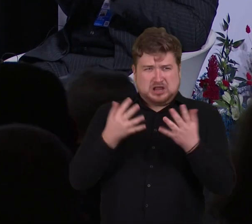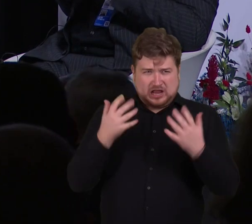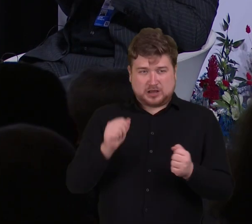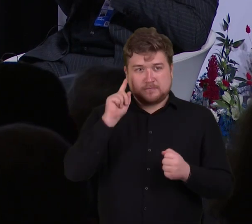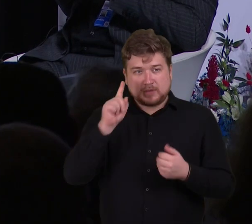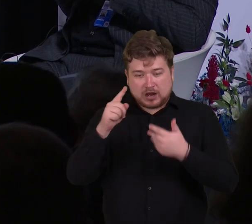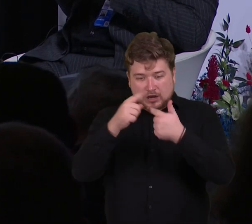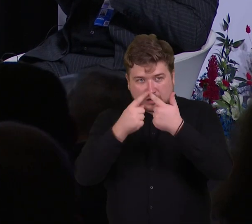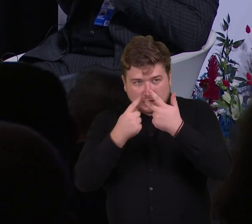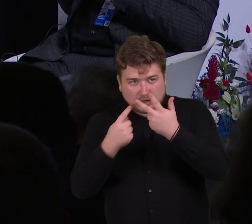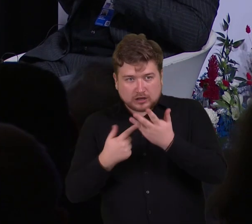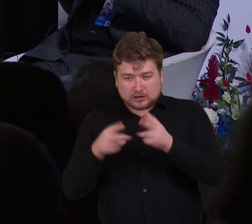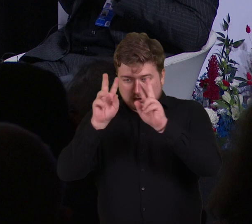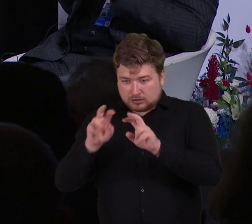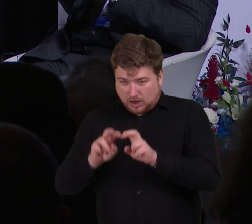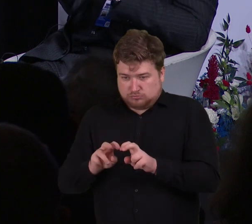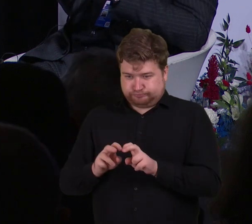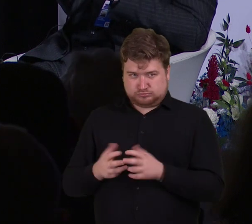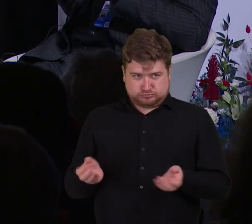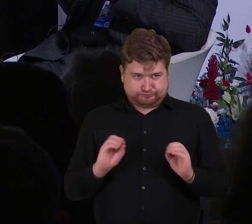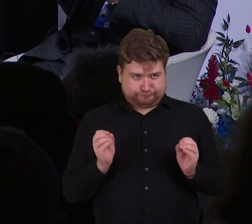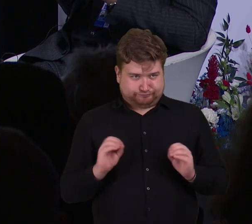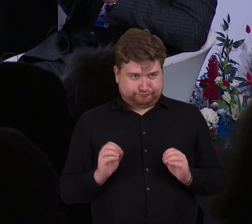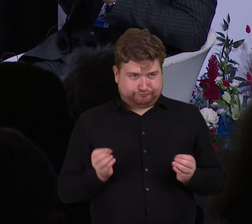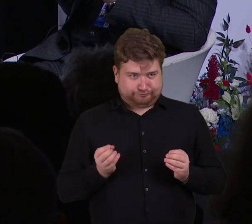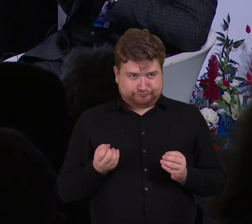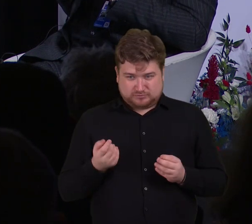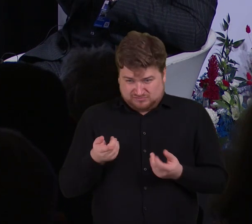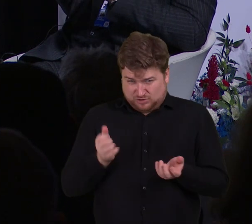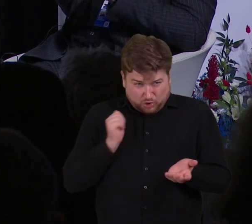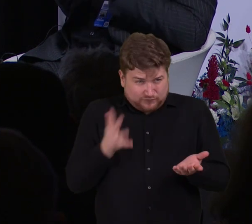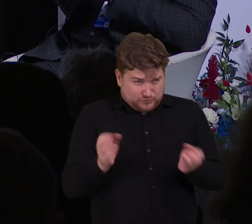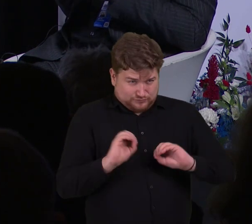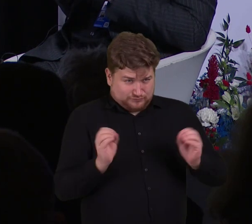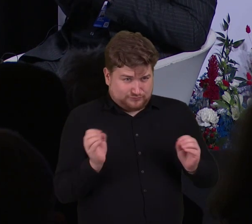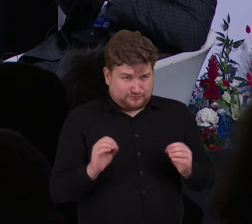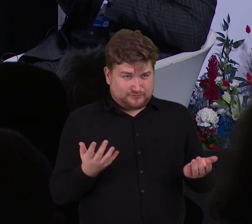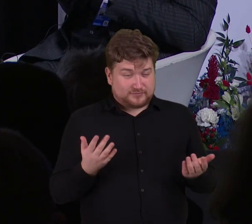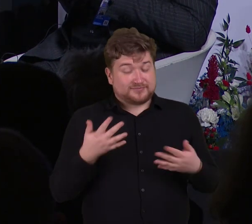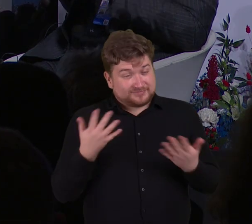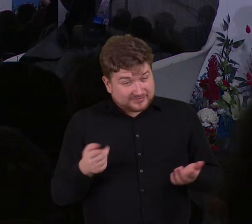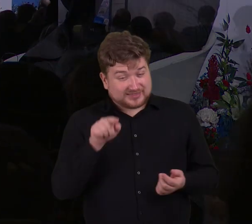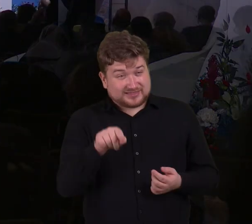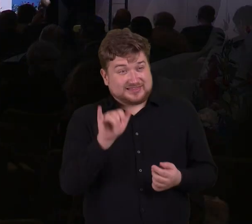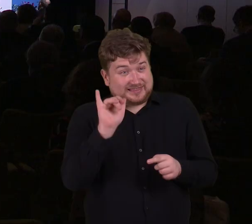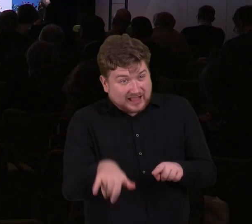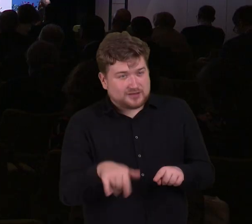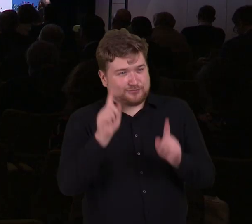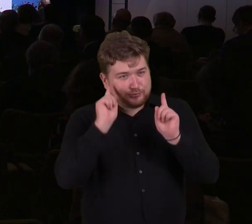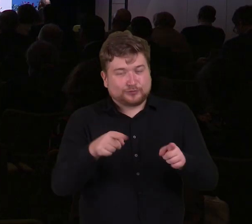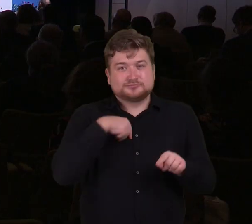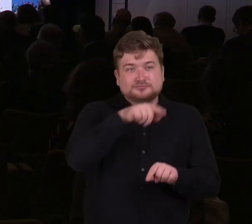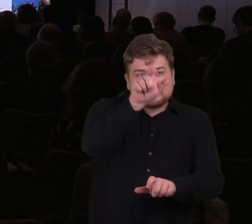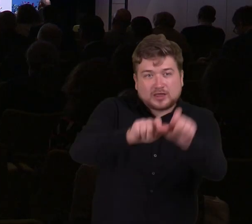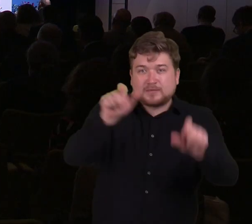level of details, we find that things are not that simple or that obvious, so this is worth showing to the inhabitants.